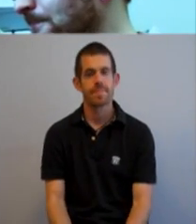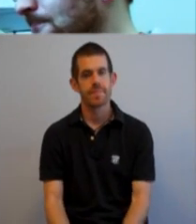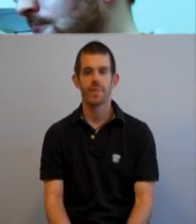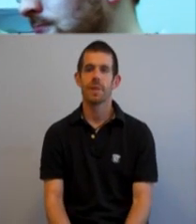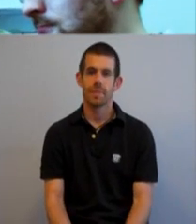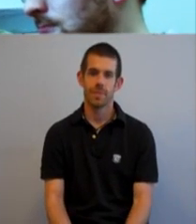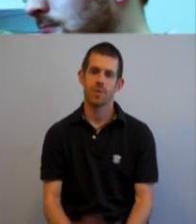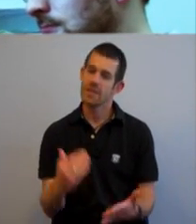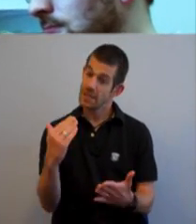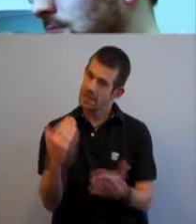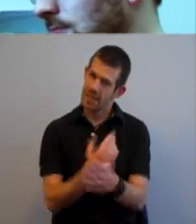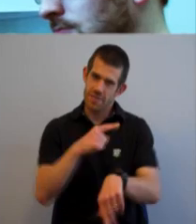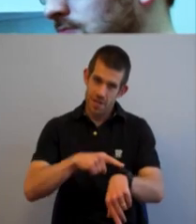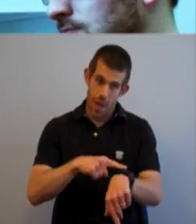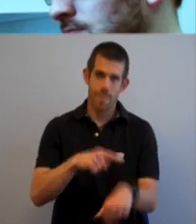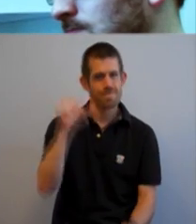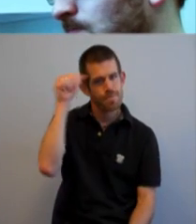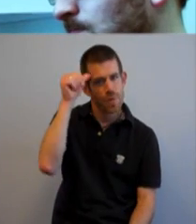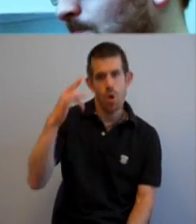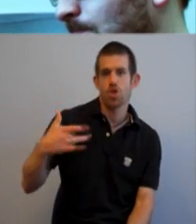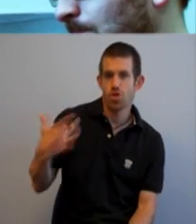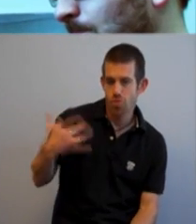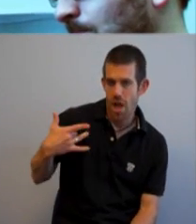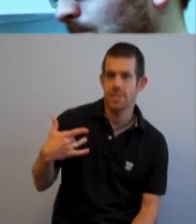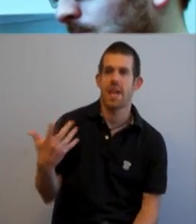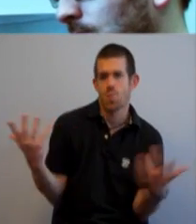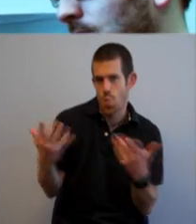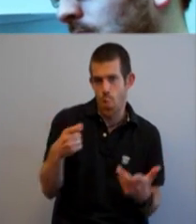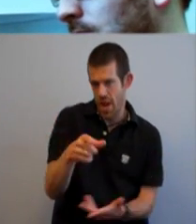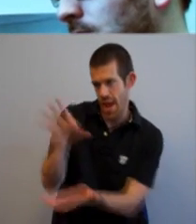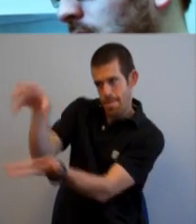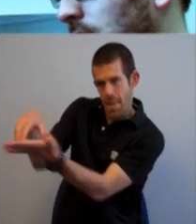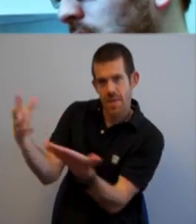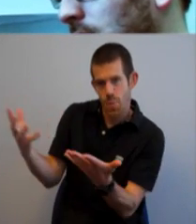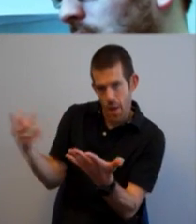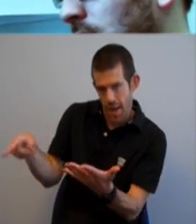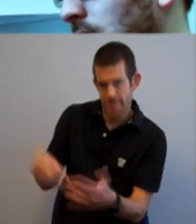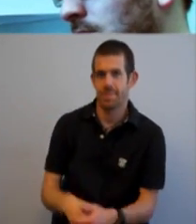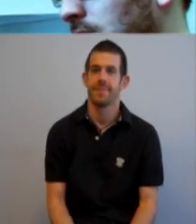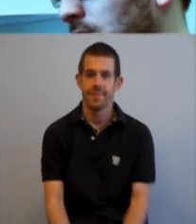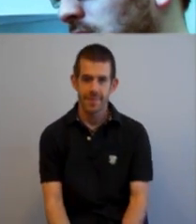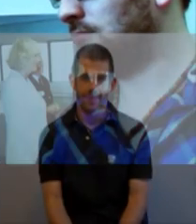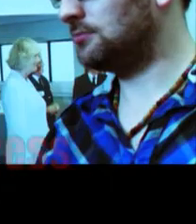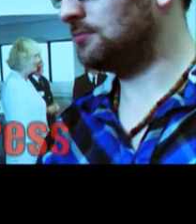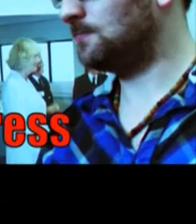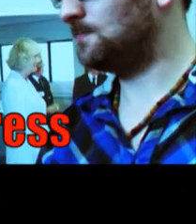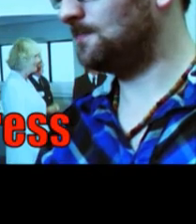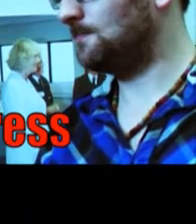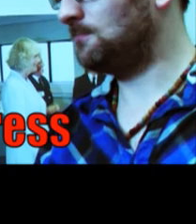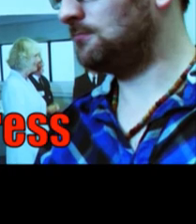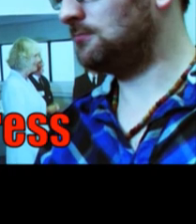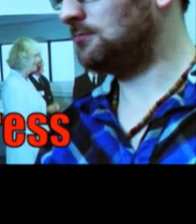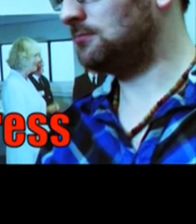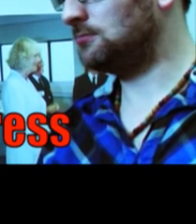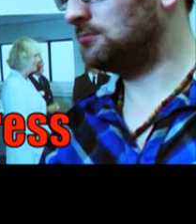would possibly be spend a few seconds, but obviously not too long, trying to find out the address. If you're not sure of where you are, is to find